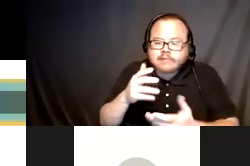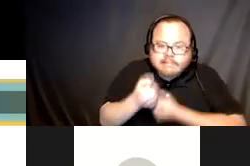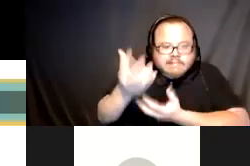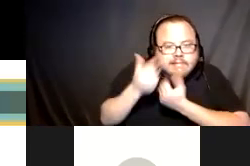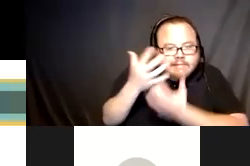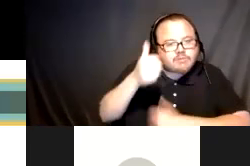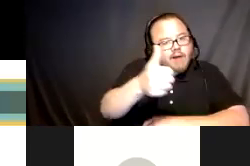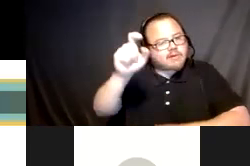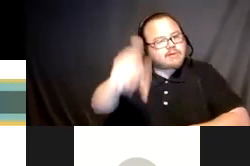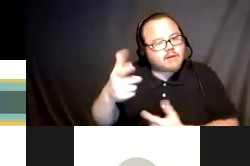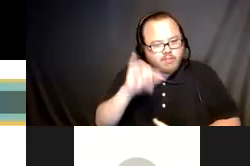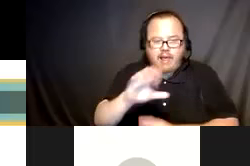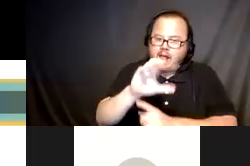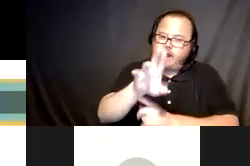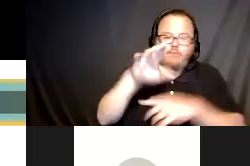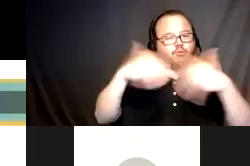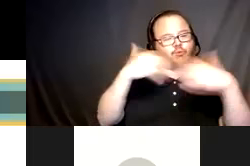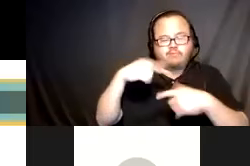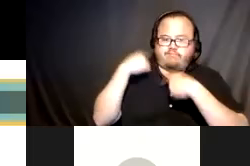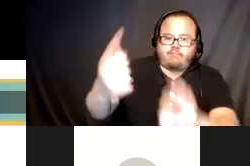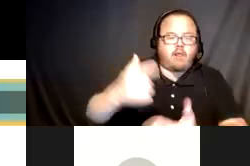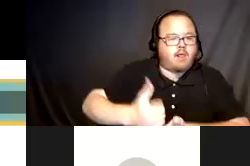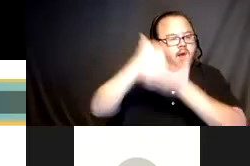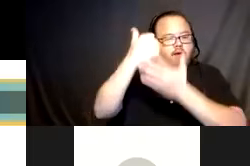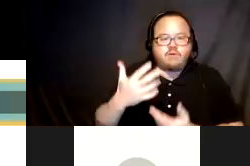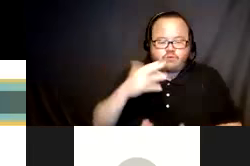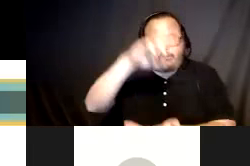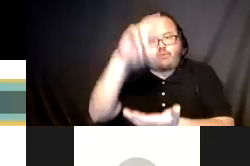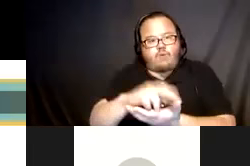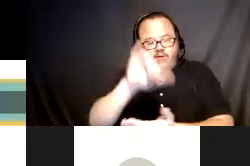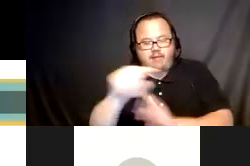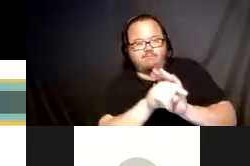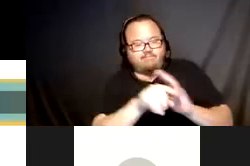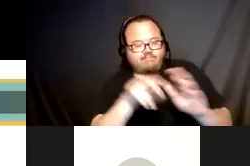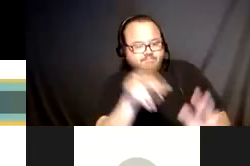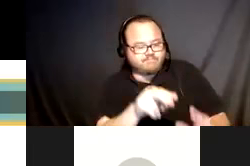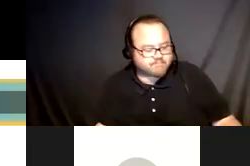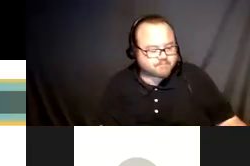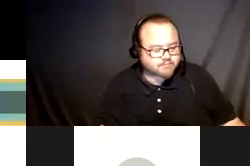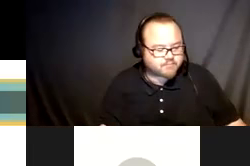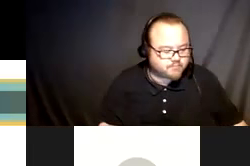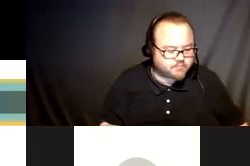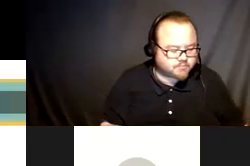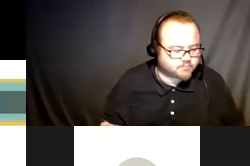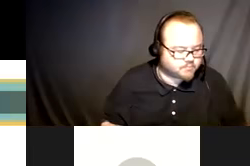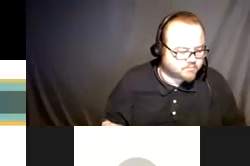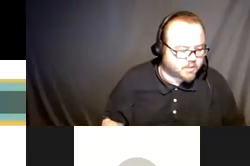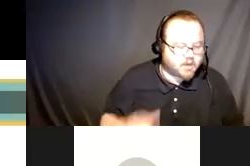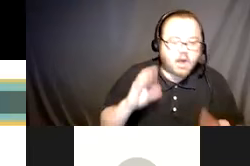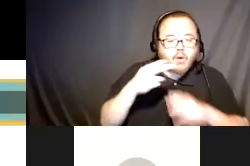what this club has really been helpful in being able to reduce that stigma. So ours is called NAMI at